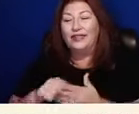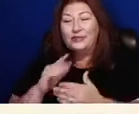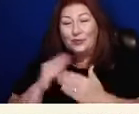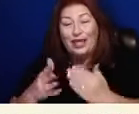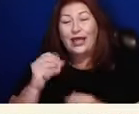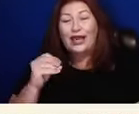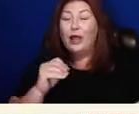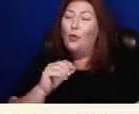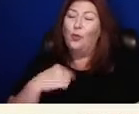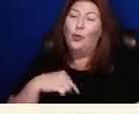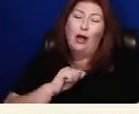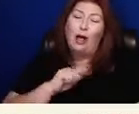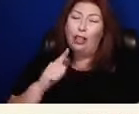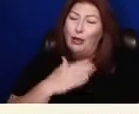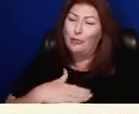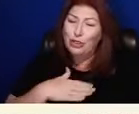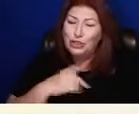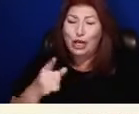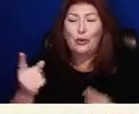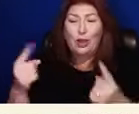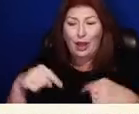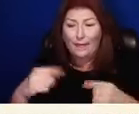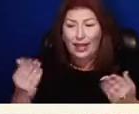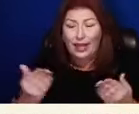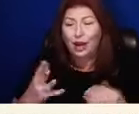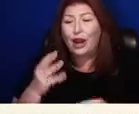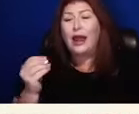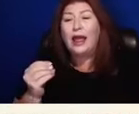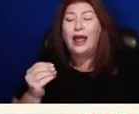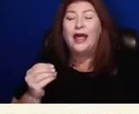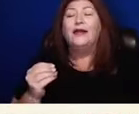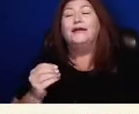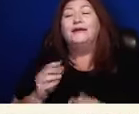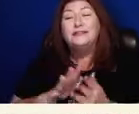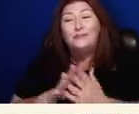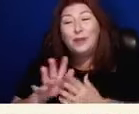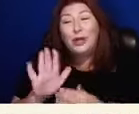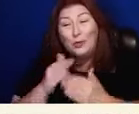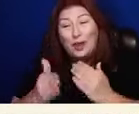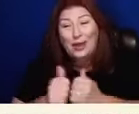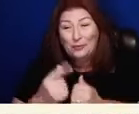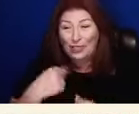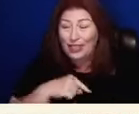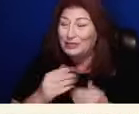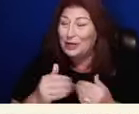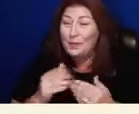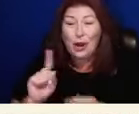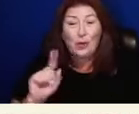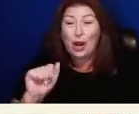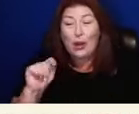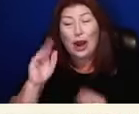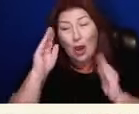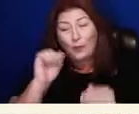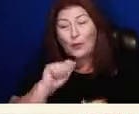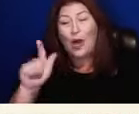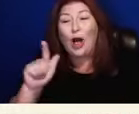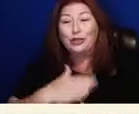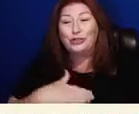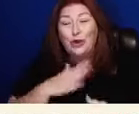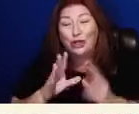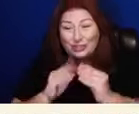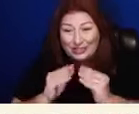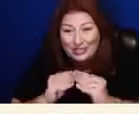all appreciate you guys actually being here and getting to spend your weekend with us, no matter where you're at. I hope you guys all enjoy your sessions, and make